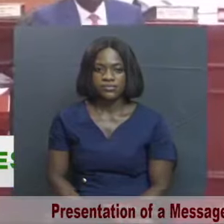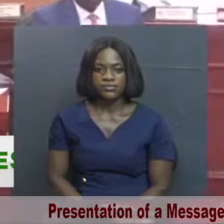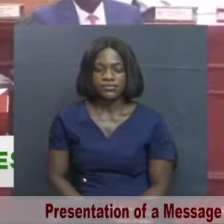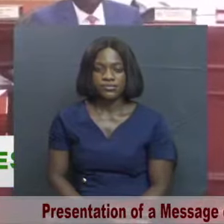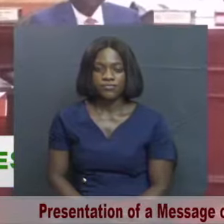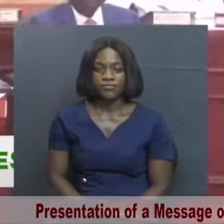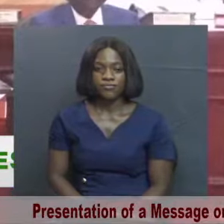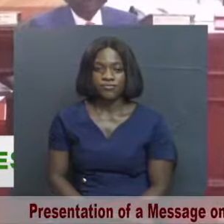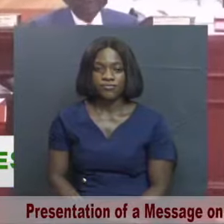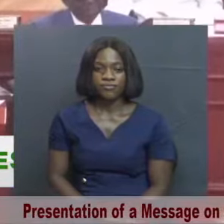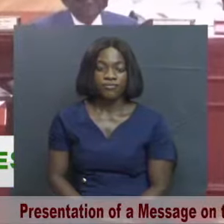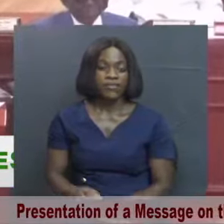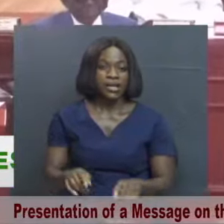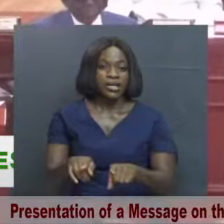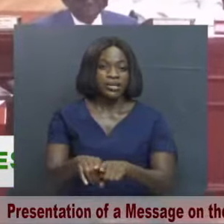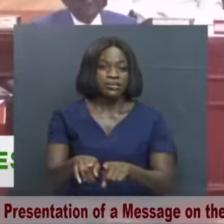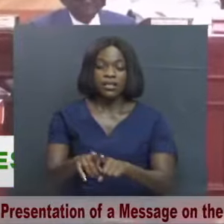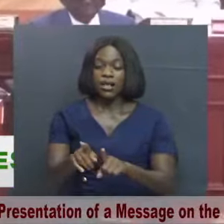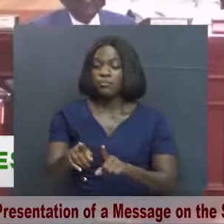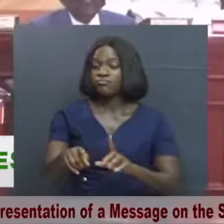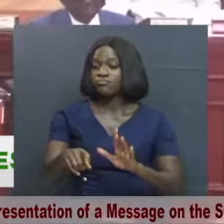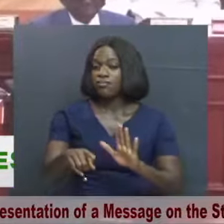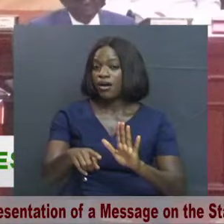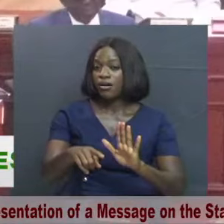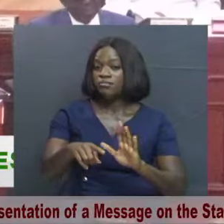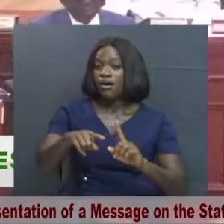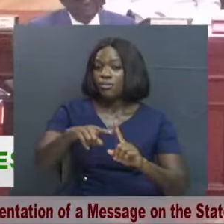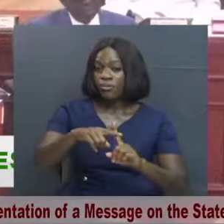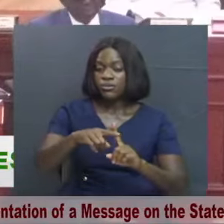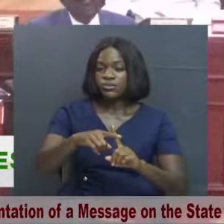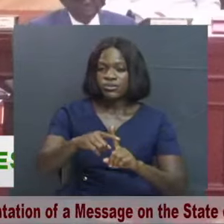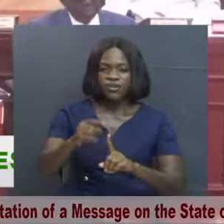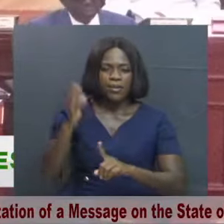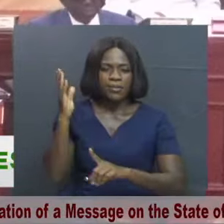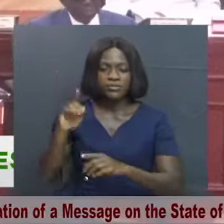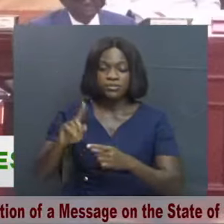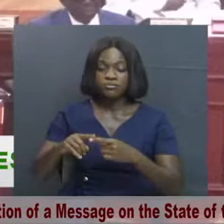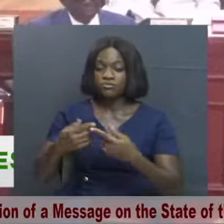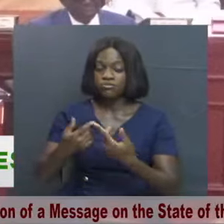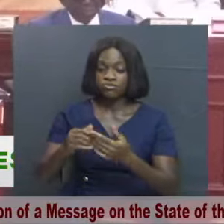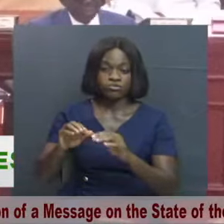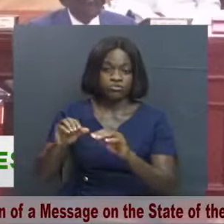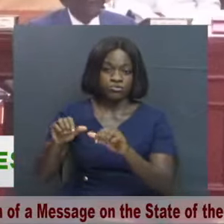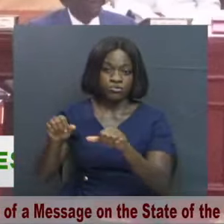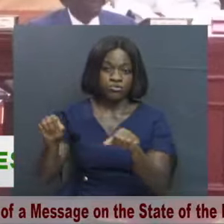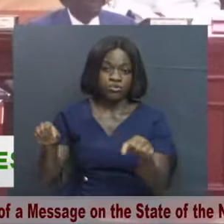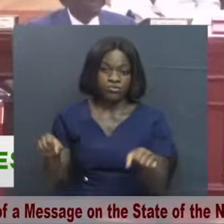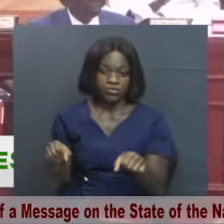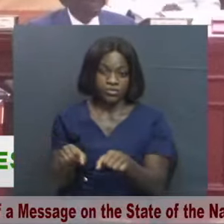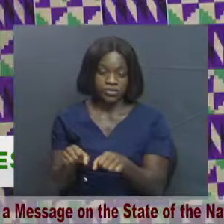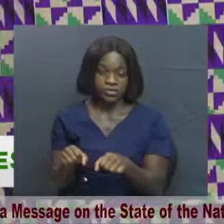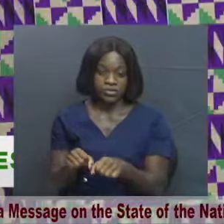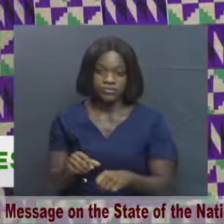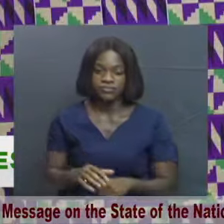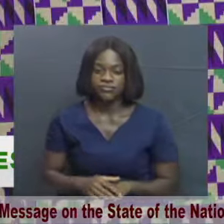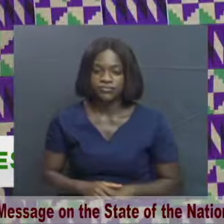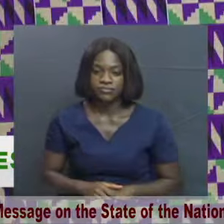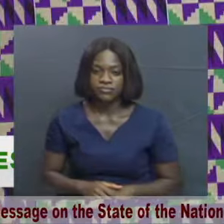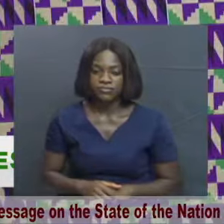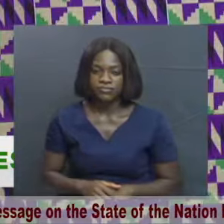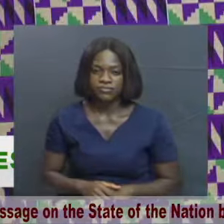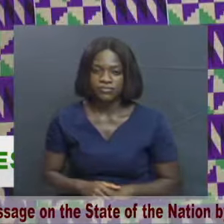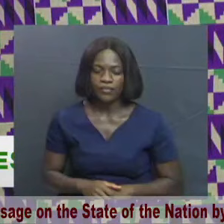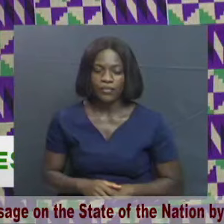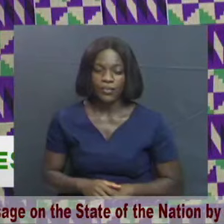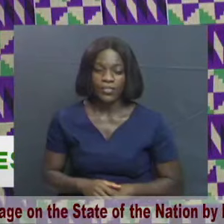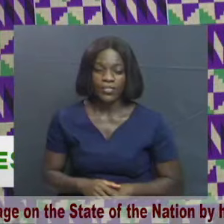to send positive signals to the business Community the exemptions law that you have provide pass provides for